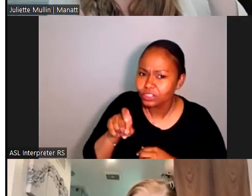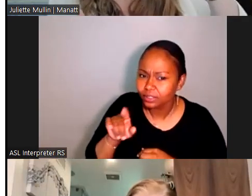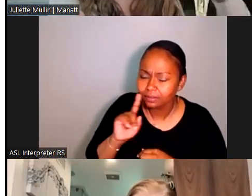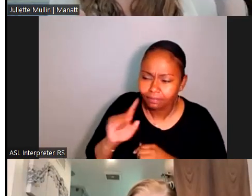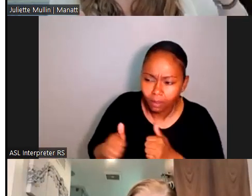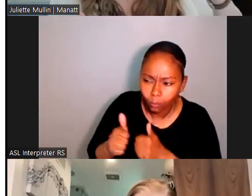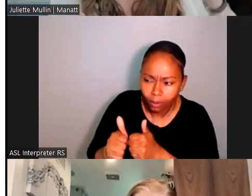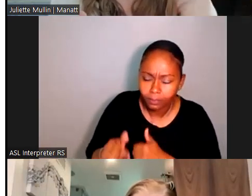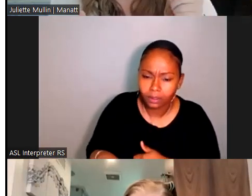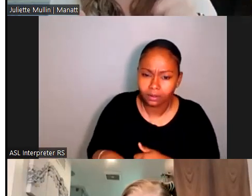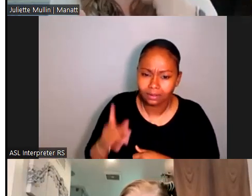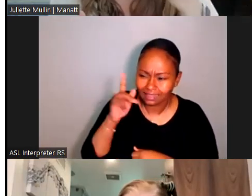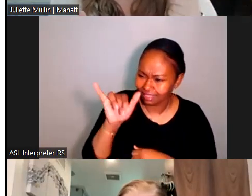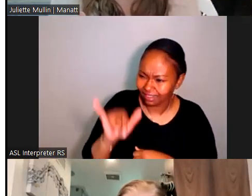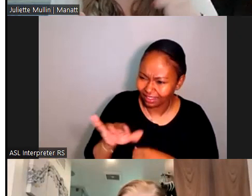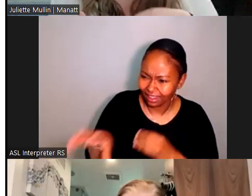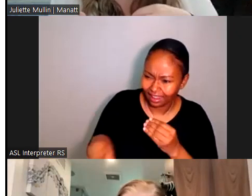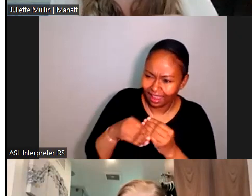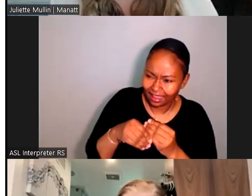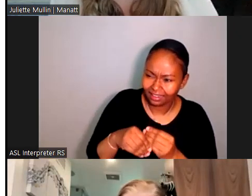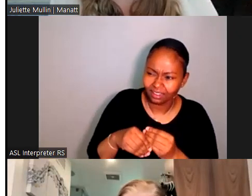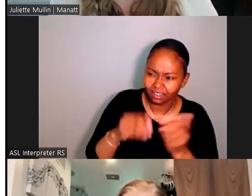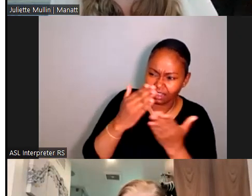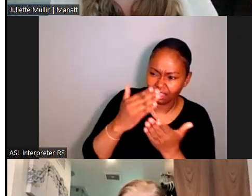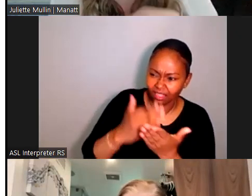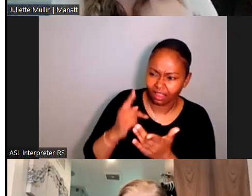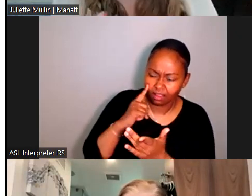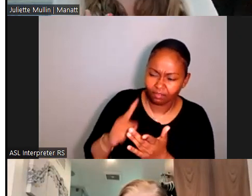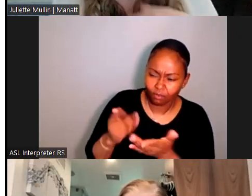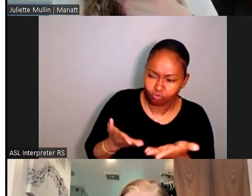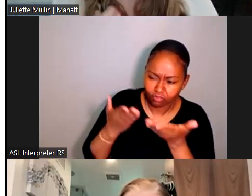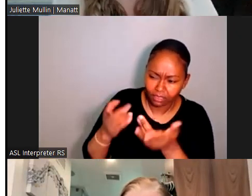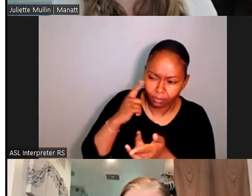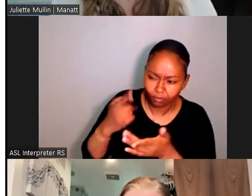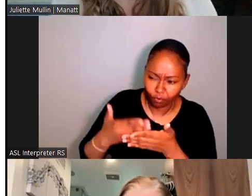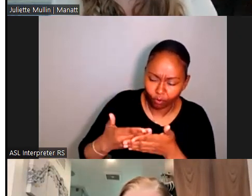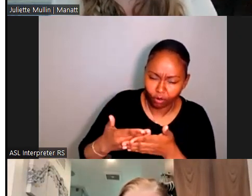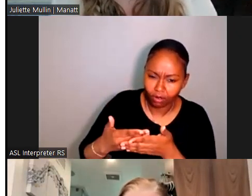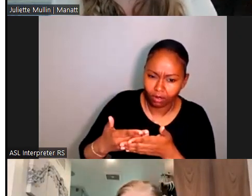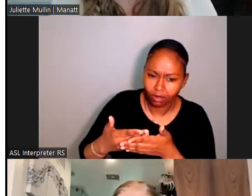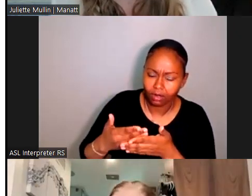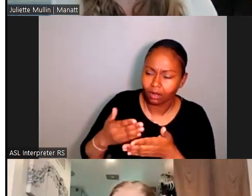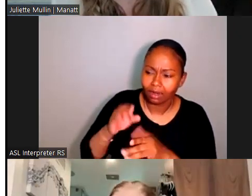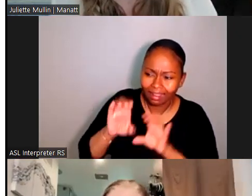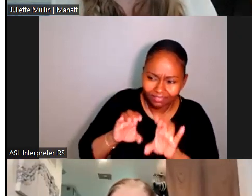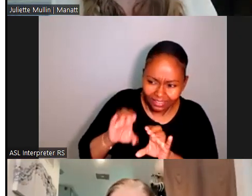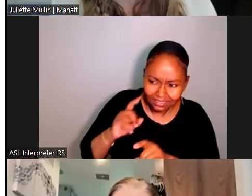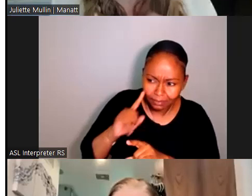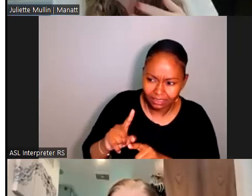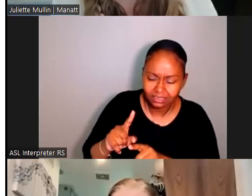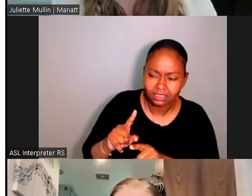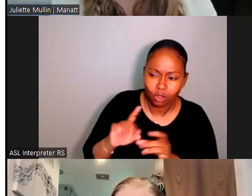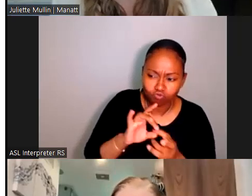that maybe look like adding an element around recommendations about like prioritization and investments related